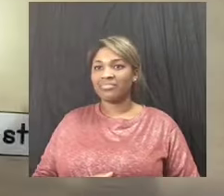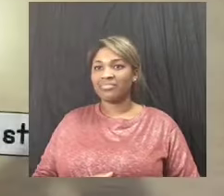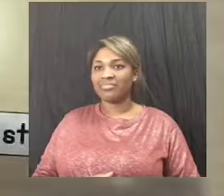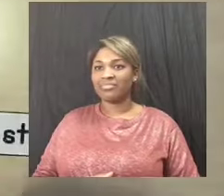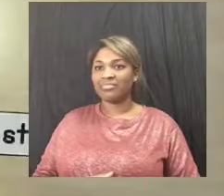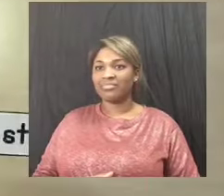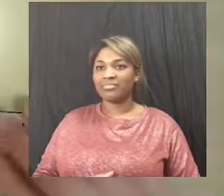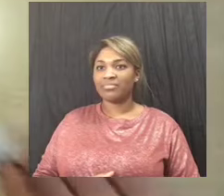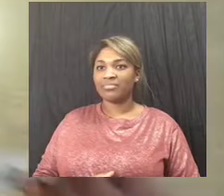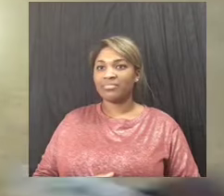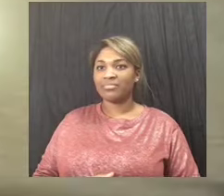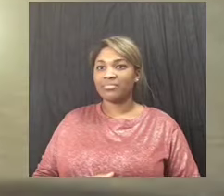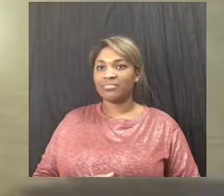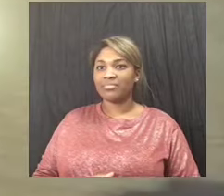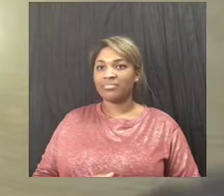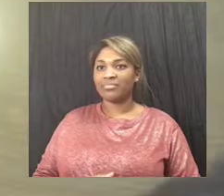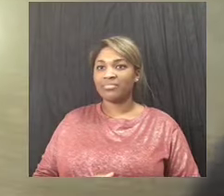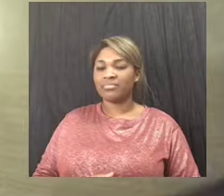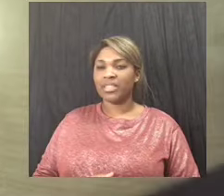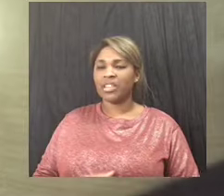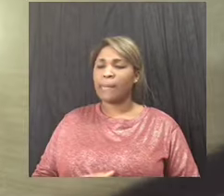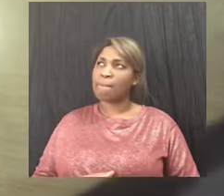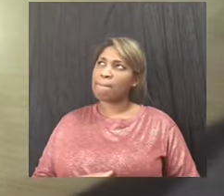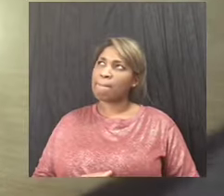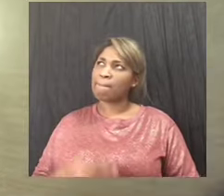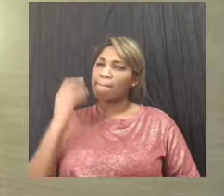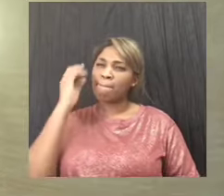Okay, what about